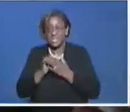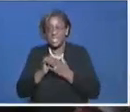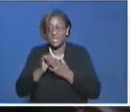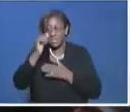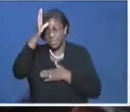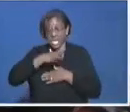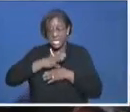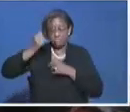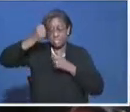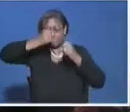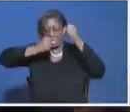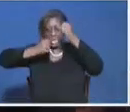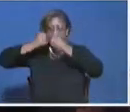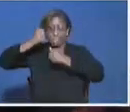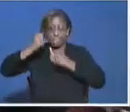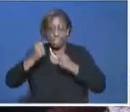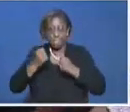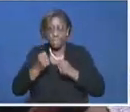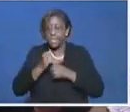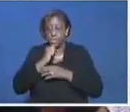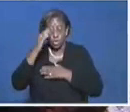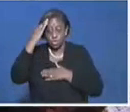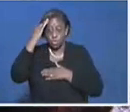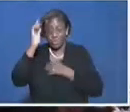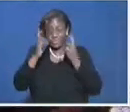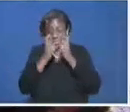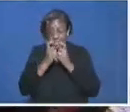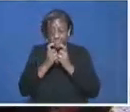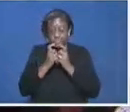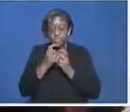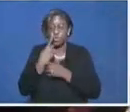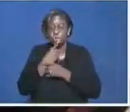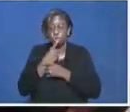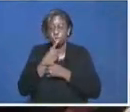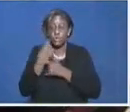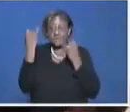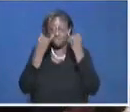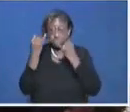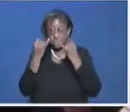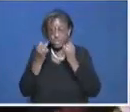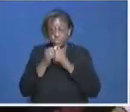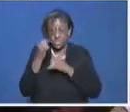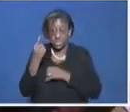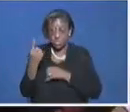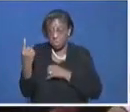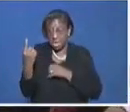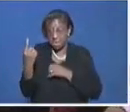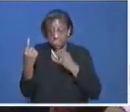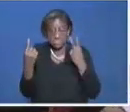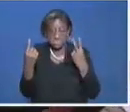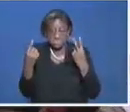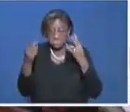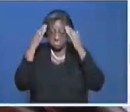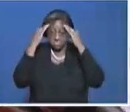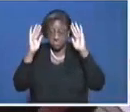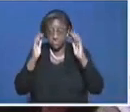struggle. At this time, I am unable to say who the struggle with, if it was one individual or two